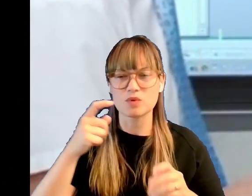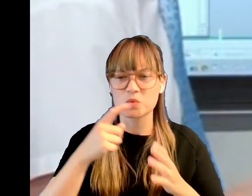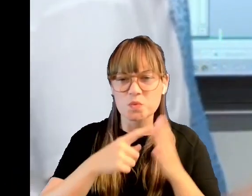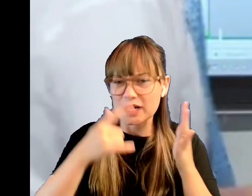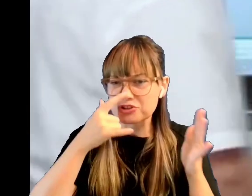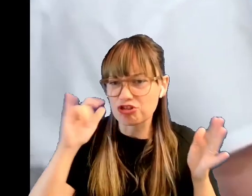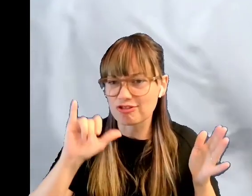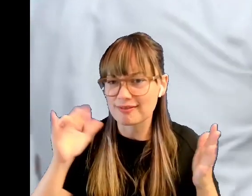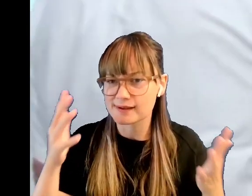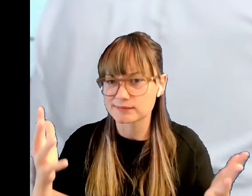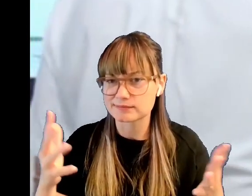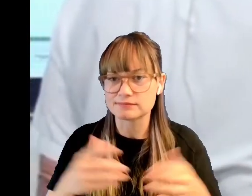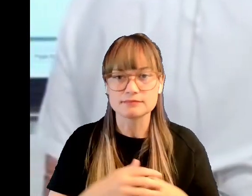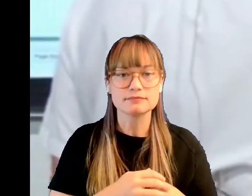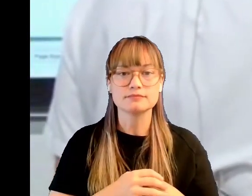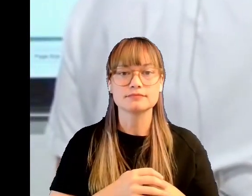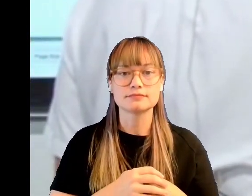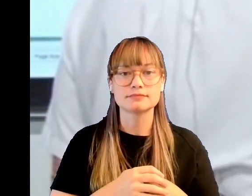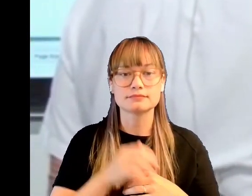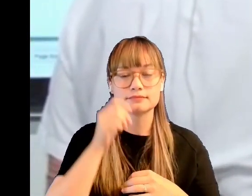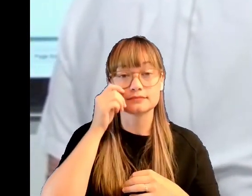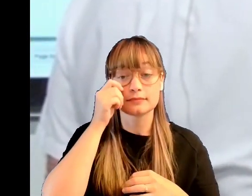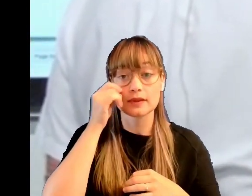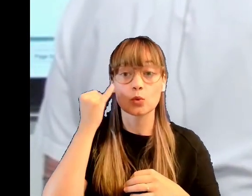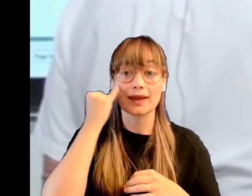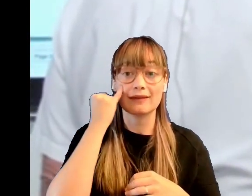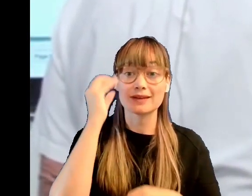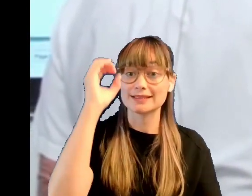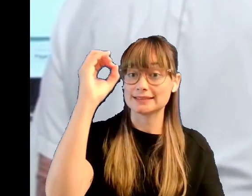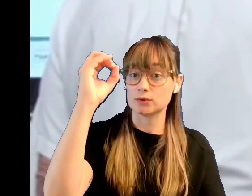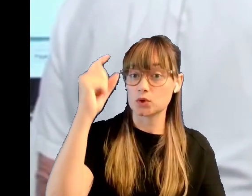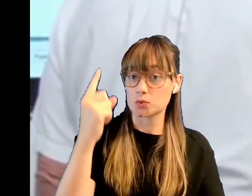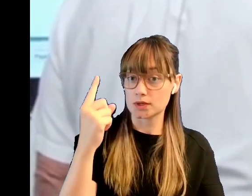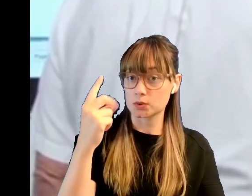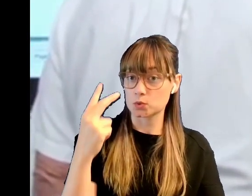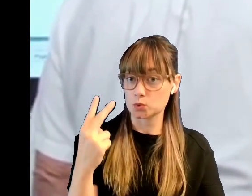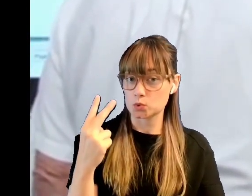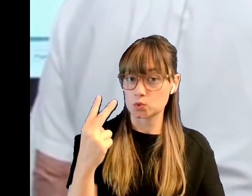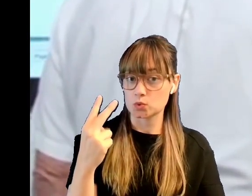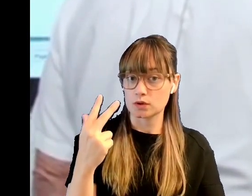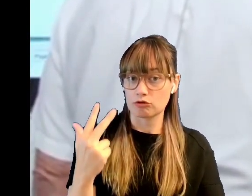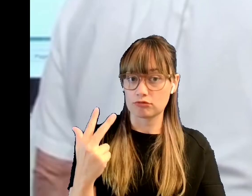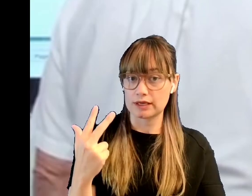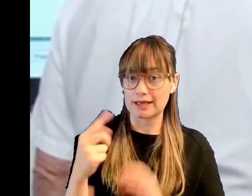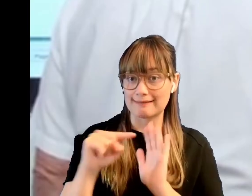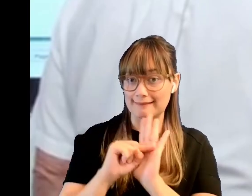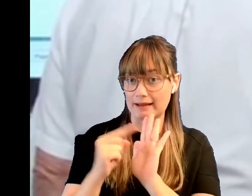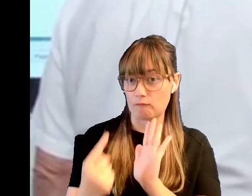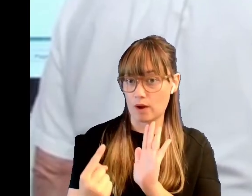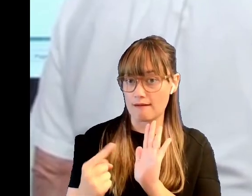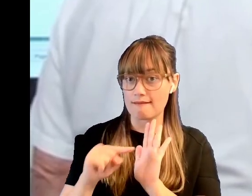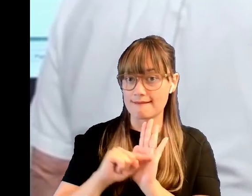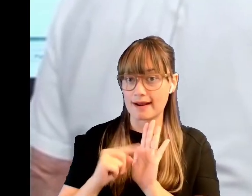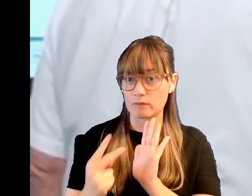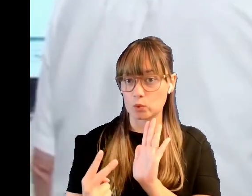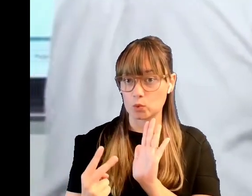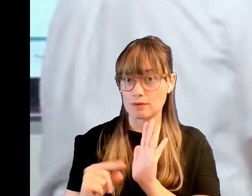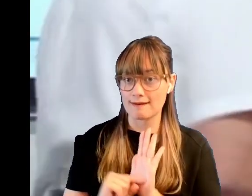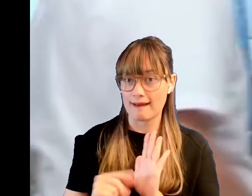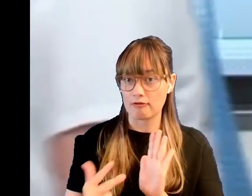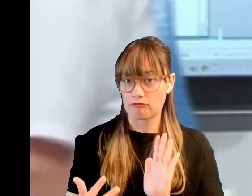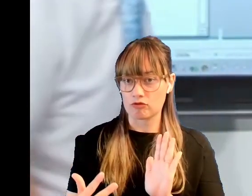like. So I'm going to let x be 0 and 1 and 2 and 3 and -1 and -2 and -3.